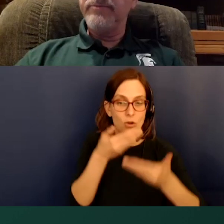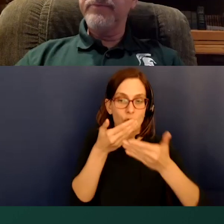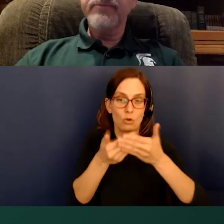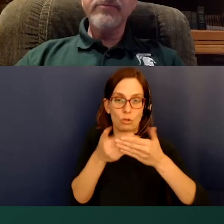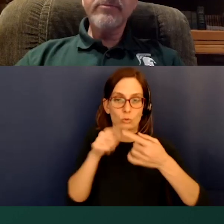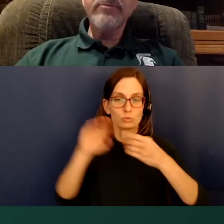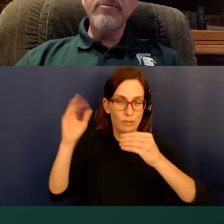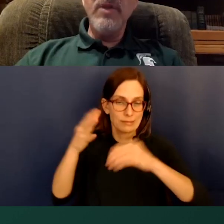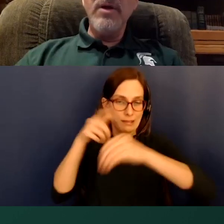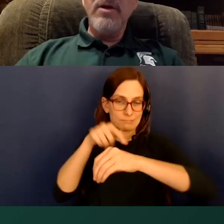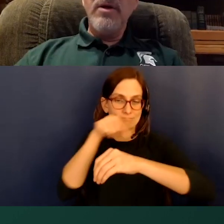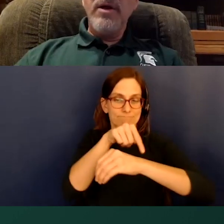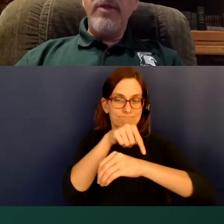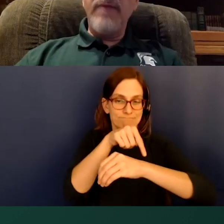sun.